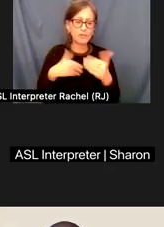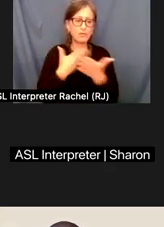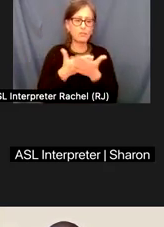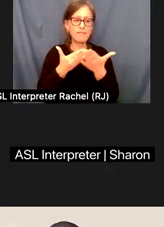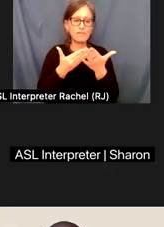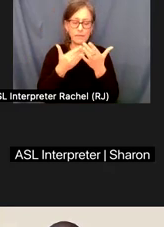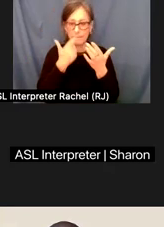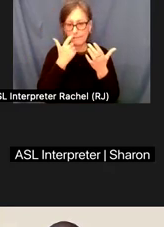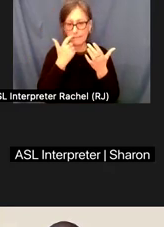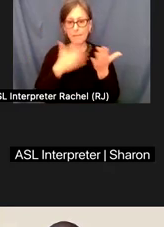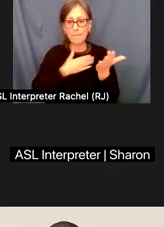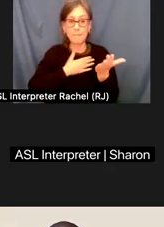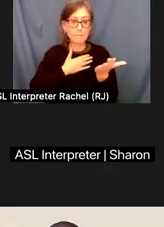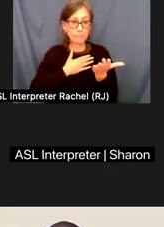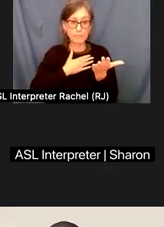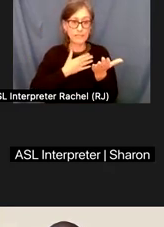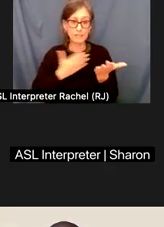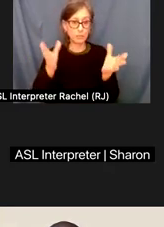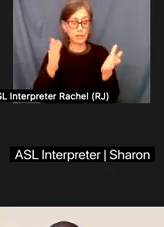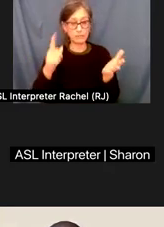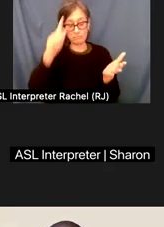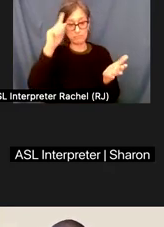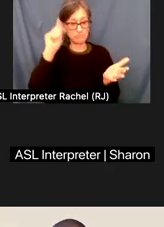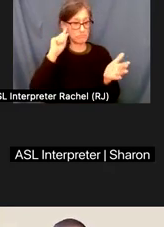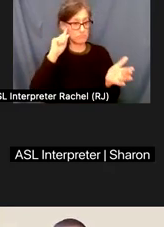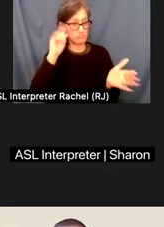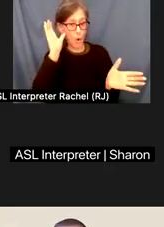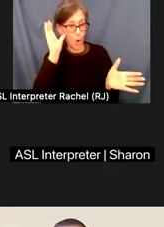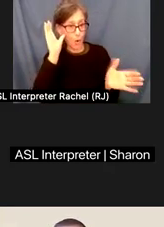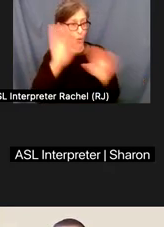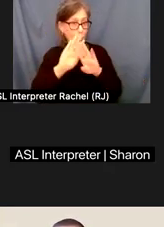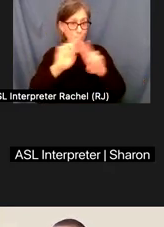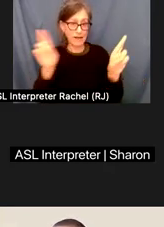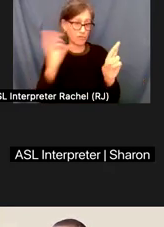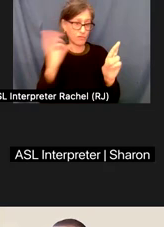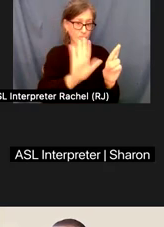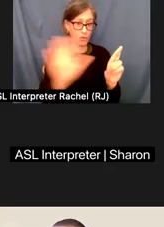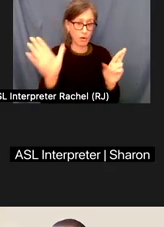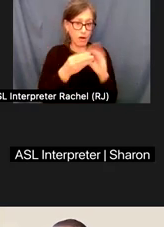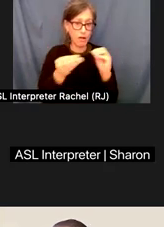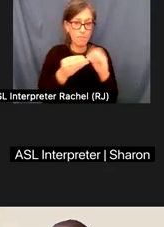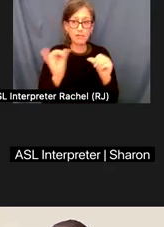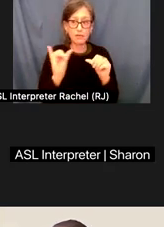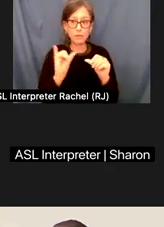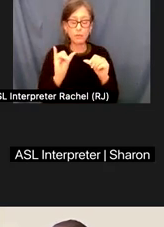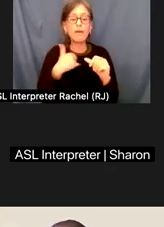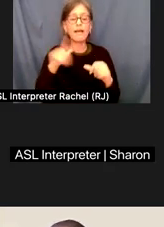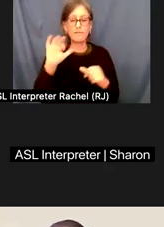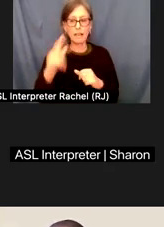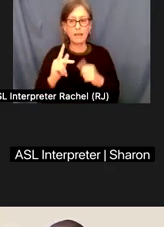providing us feedback for how today's workshop is going for you. And so there's a link in the